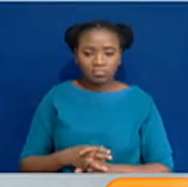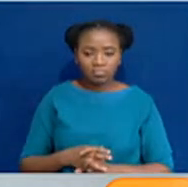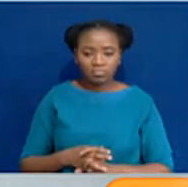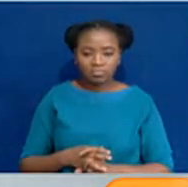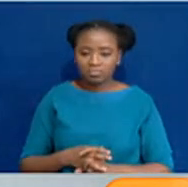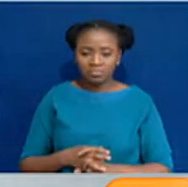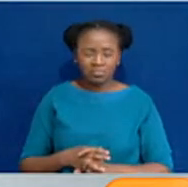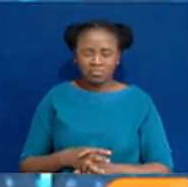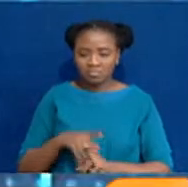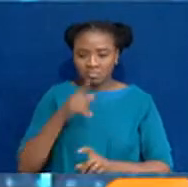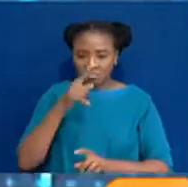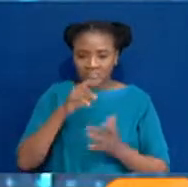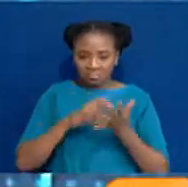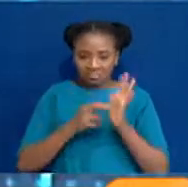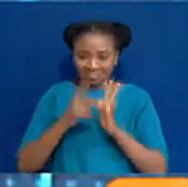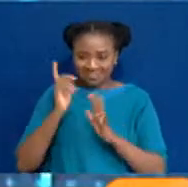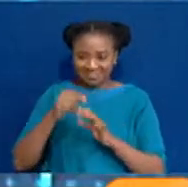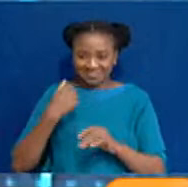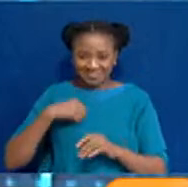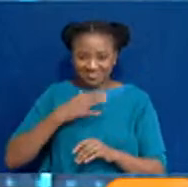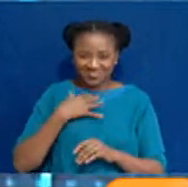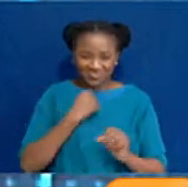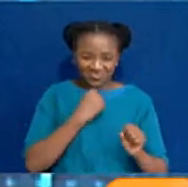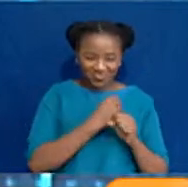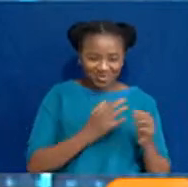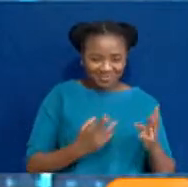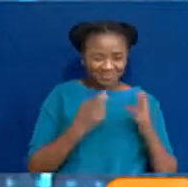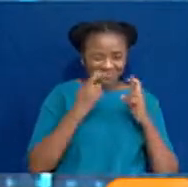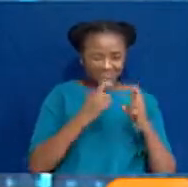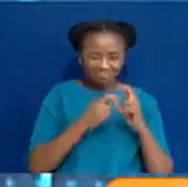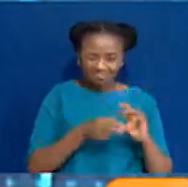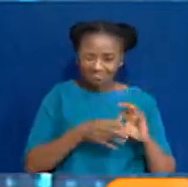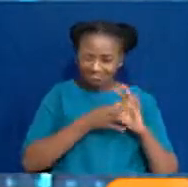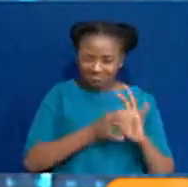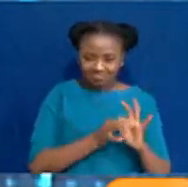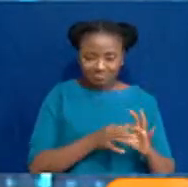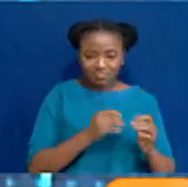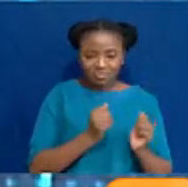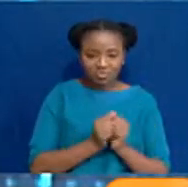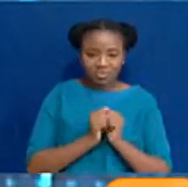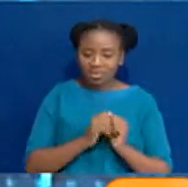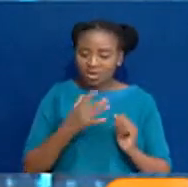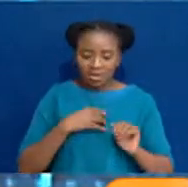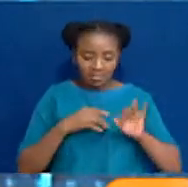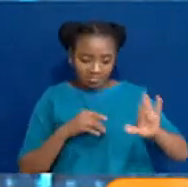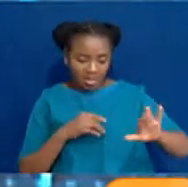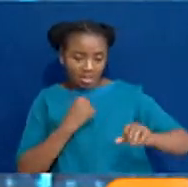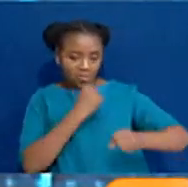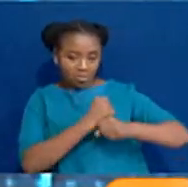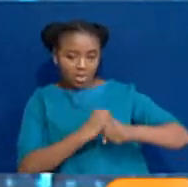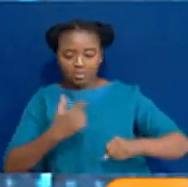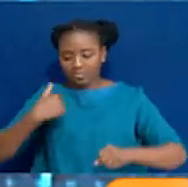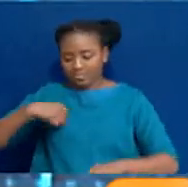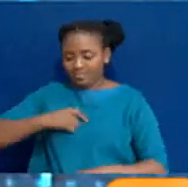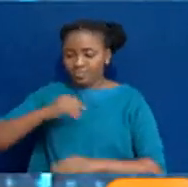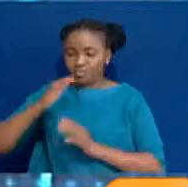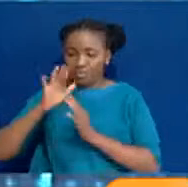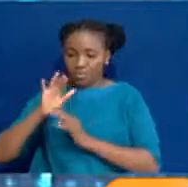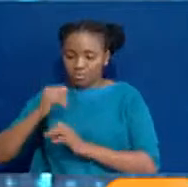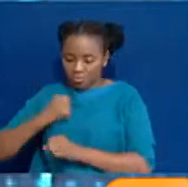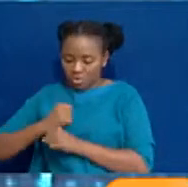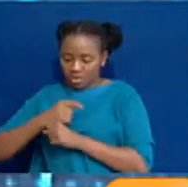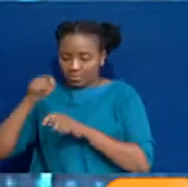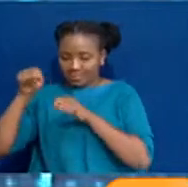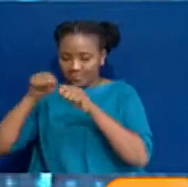it to mean that we want to go into bed with media. Do your bit, we do our bit. Let us concentrate on governance. You